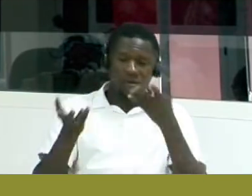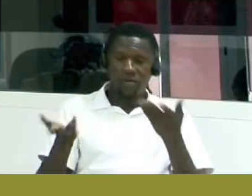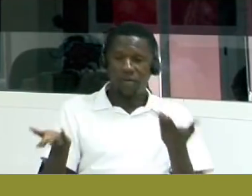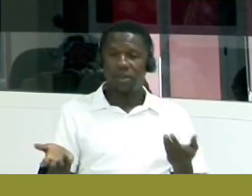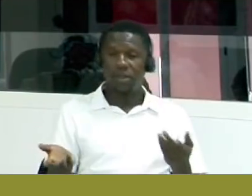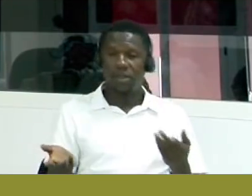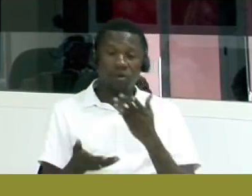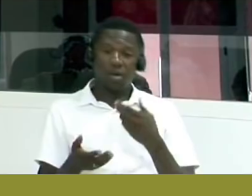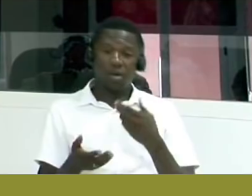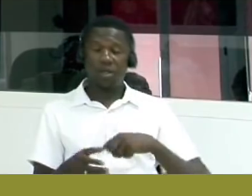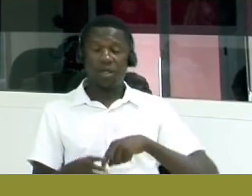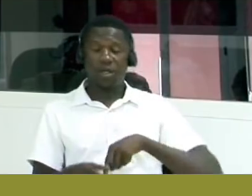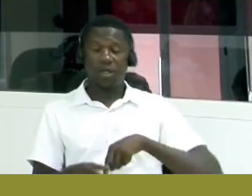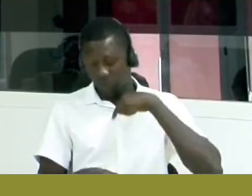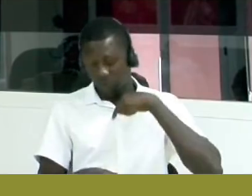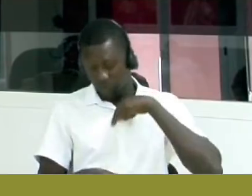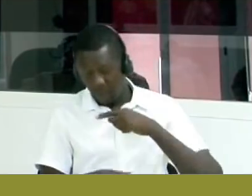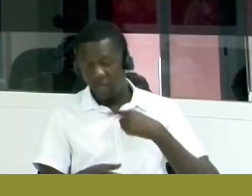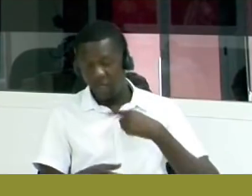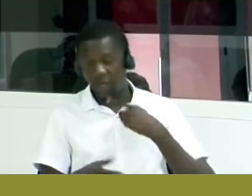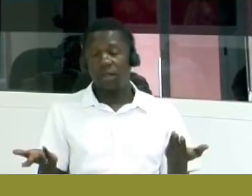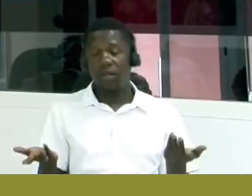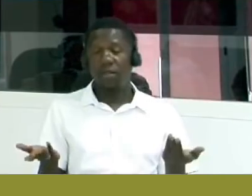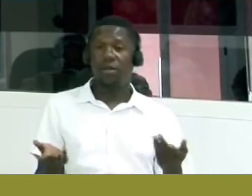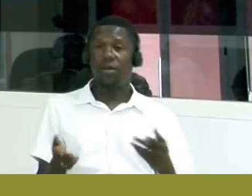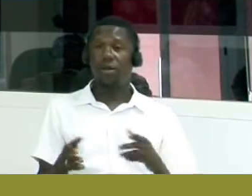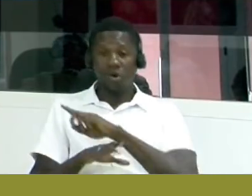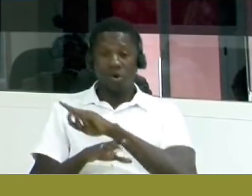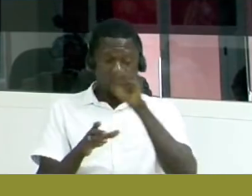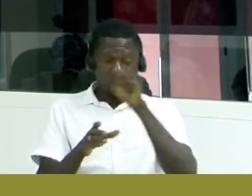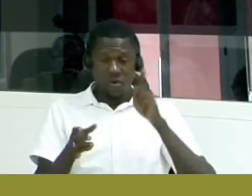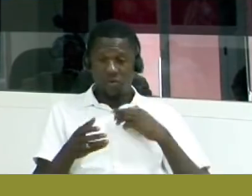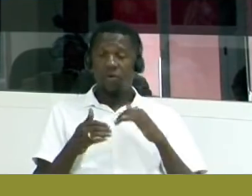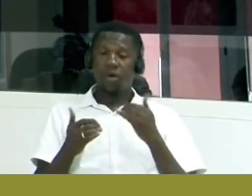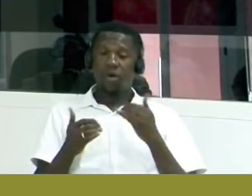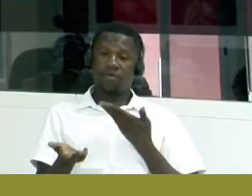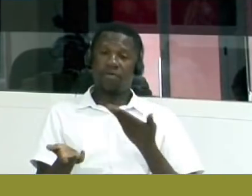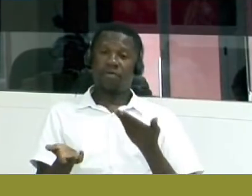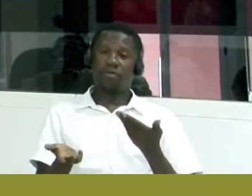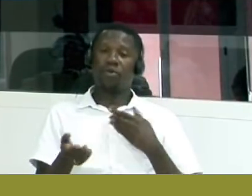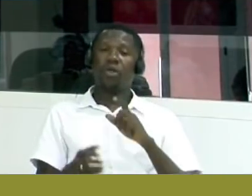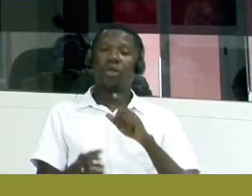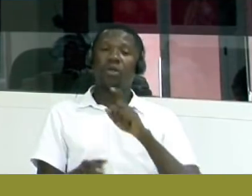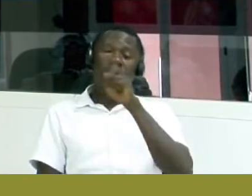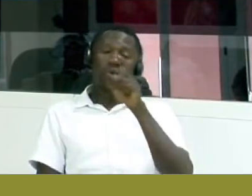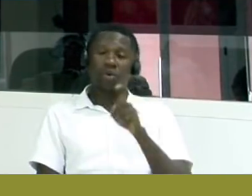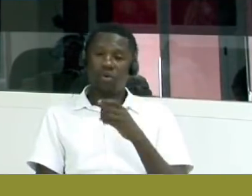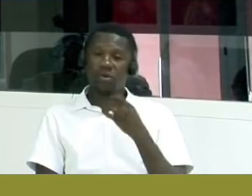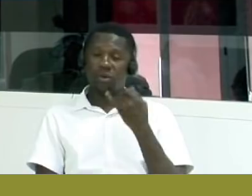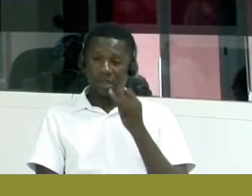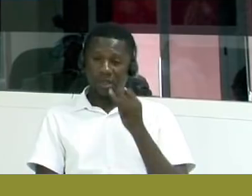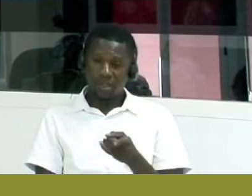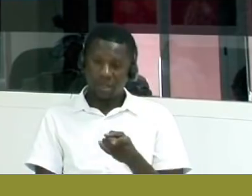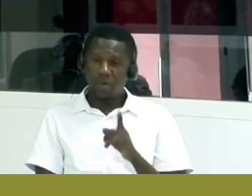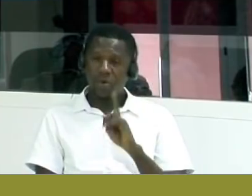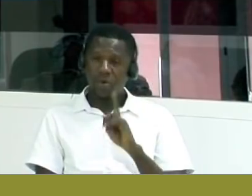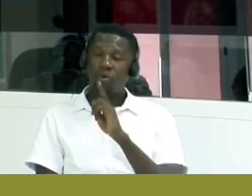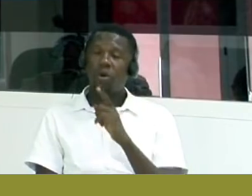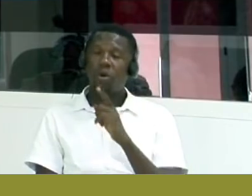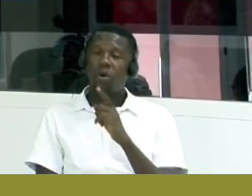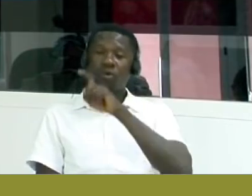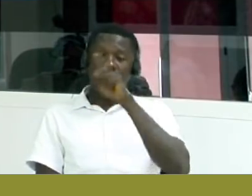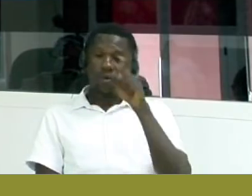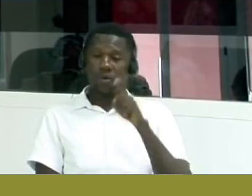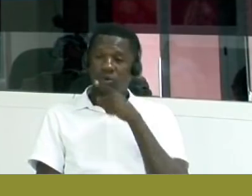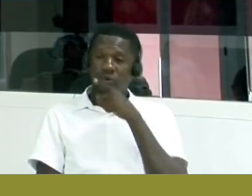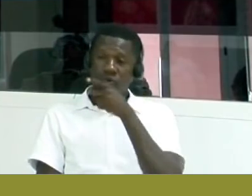was angry and sad. All of us were. But the question is, what questions did you ask